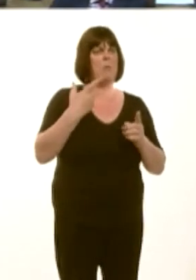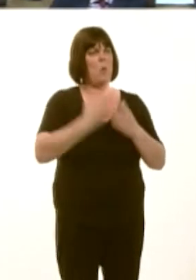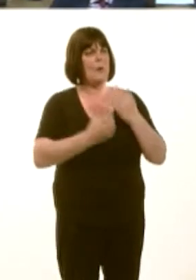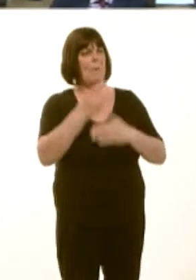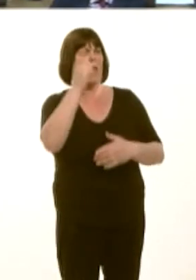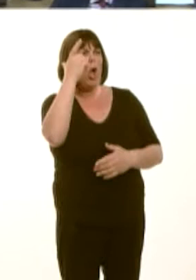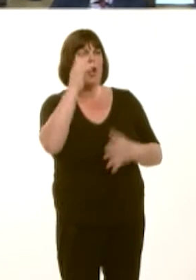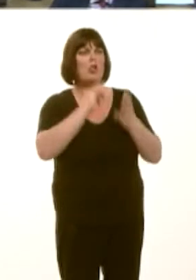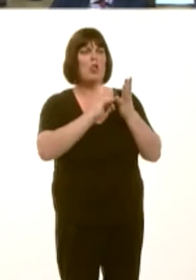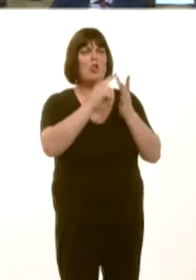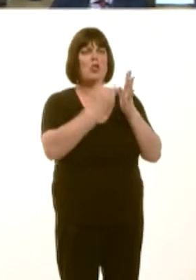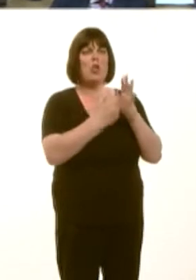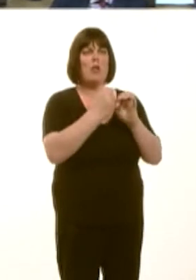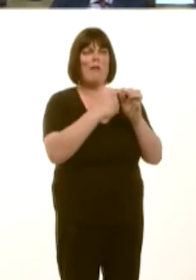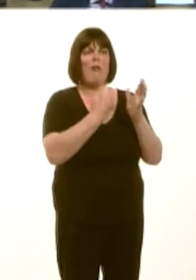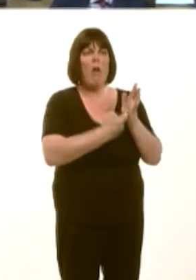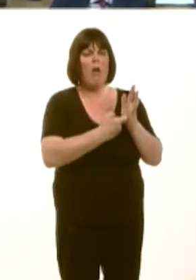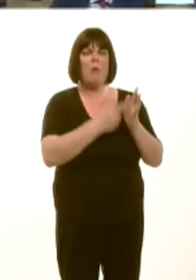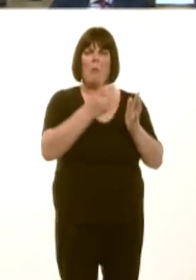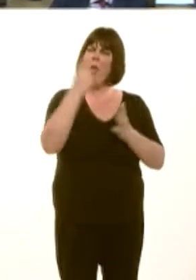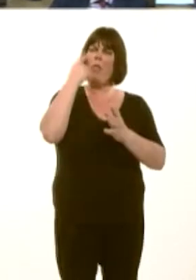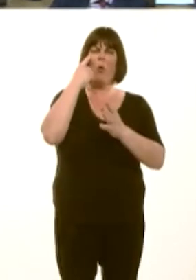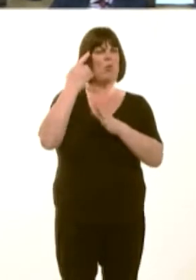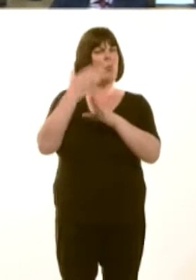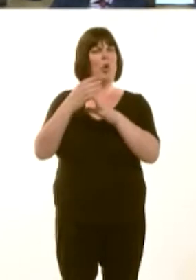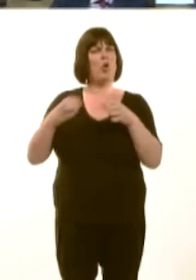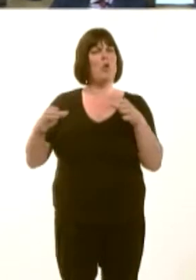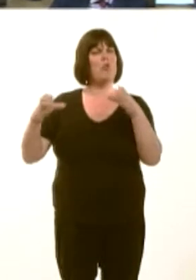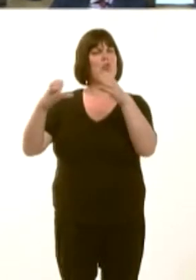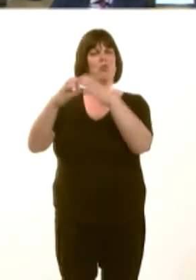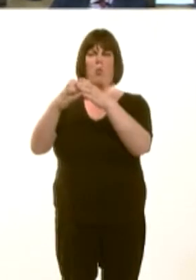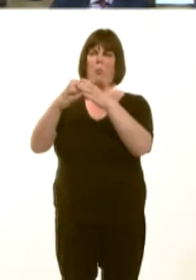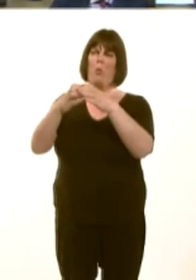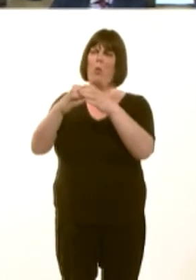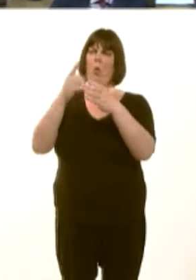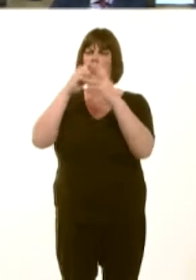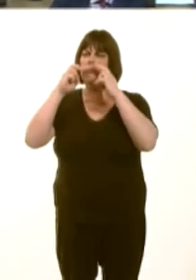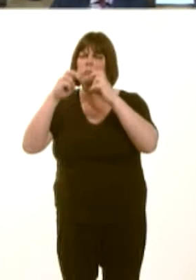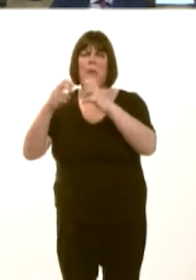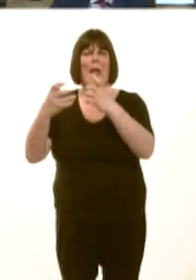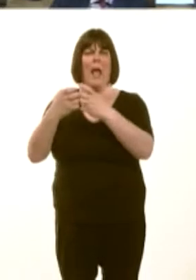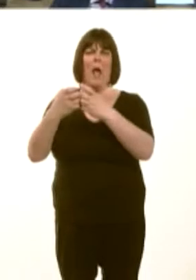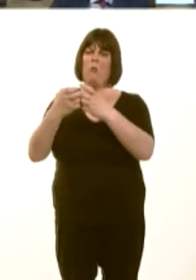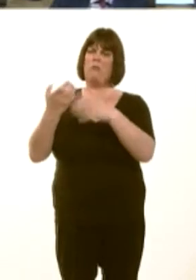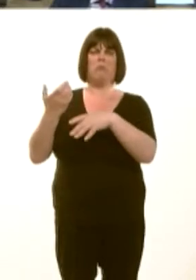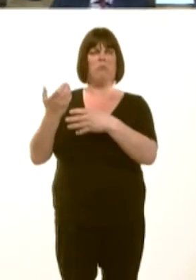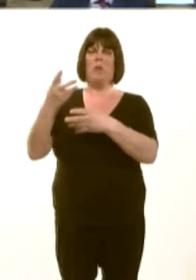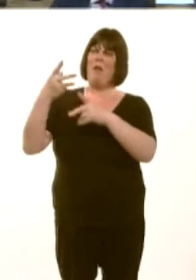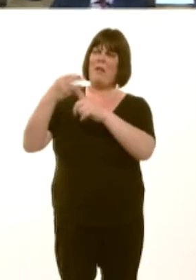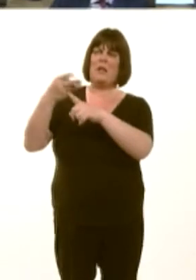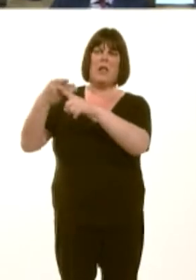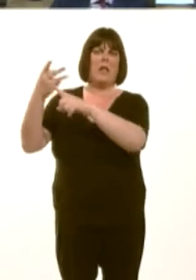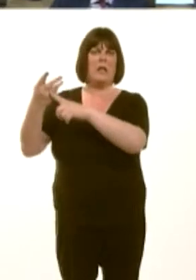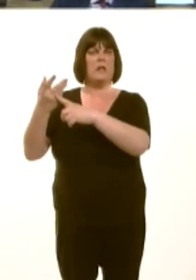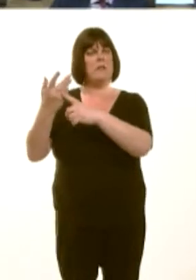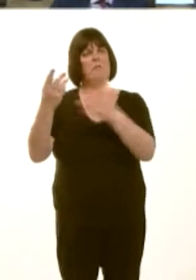latest on the work of the working group formed by the Minister to alleviate the impact of these cuts? That working